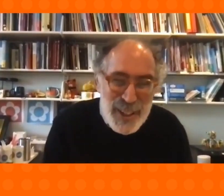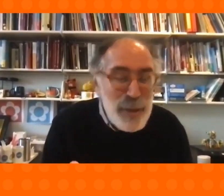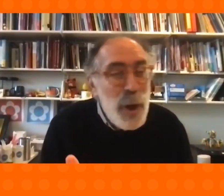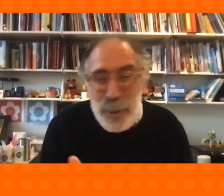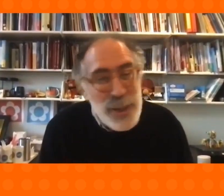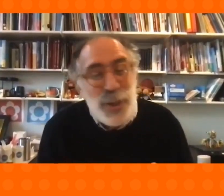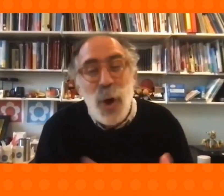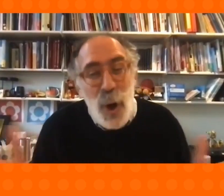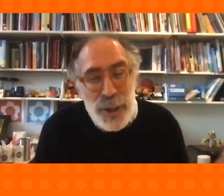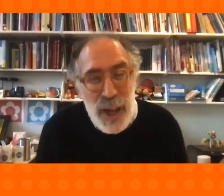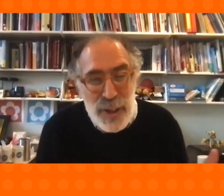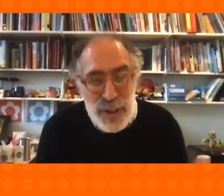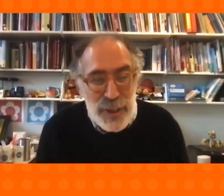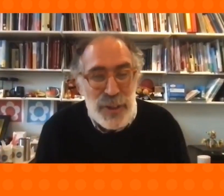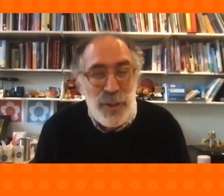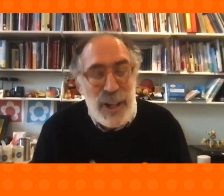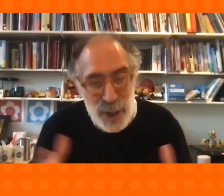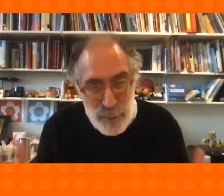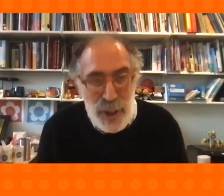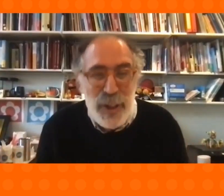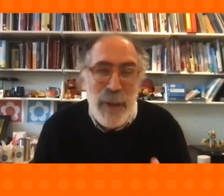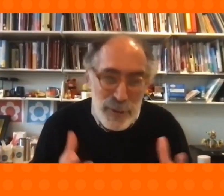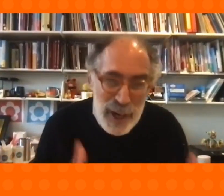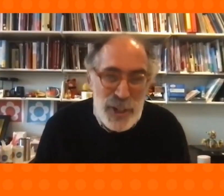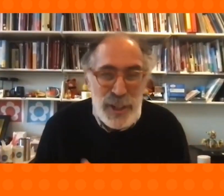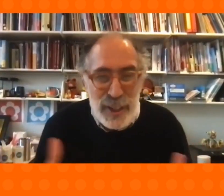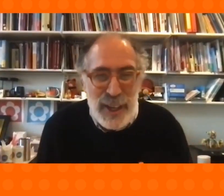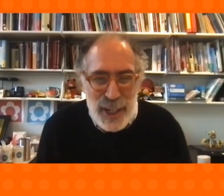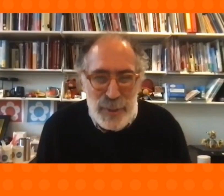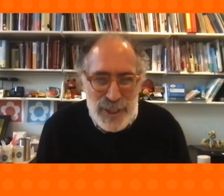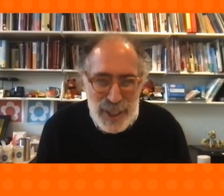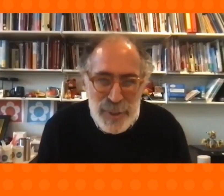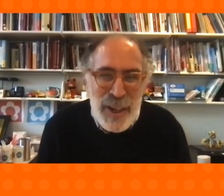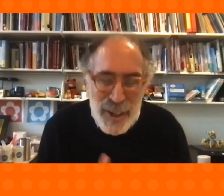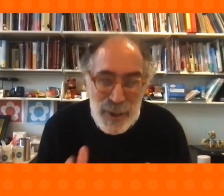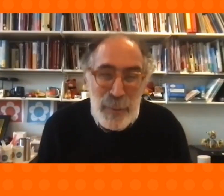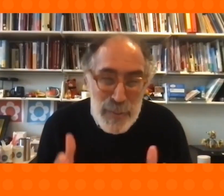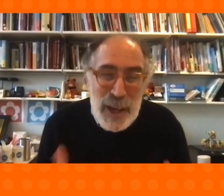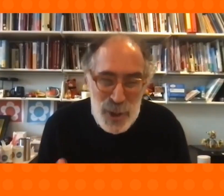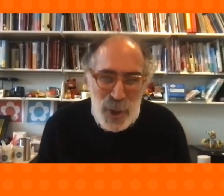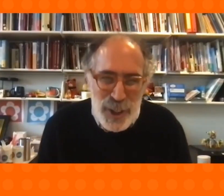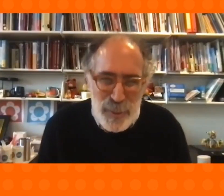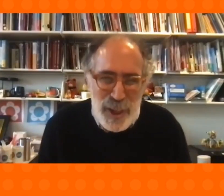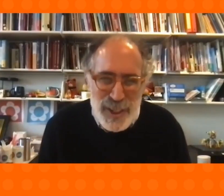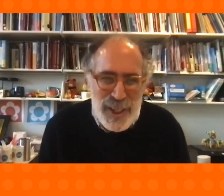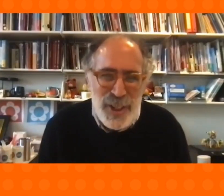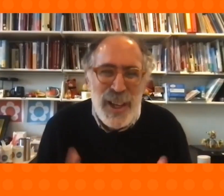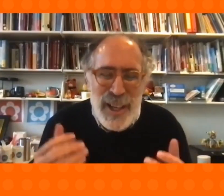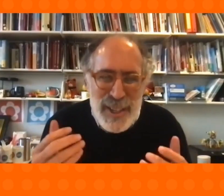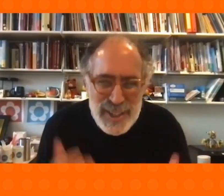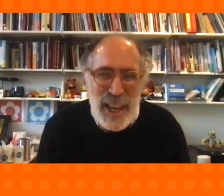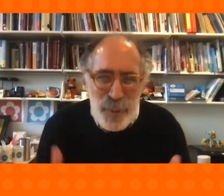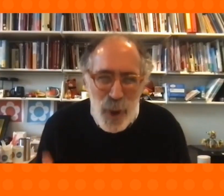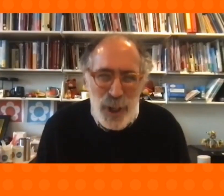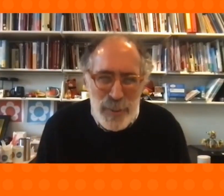to you, Kristen, but also to all the others on the Scratch community moderation and engagement teams for helping to make sure the community is such a safe, welcoming,